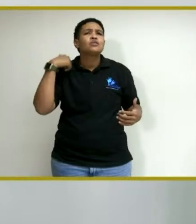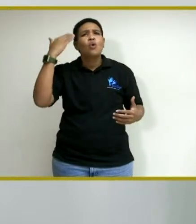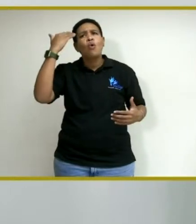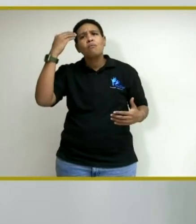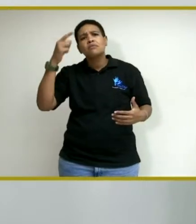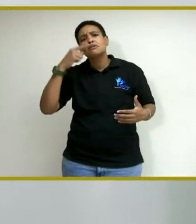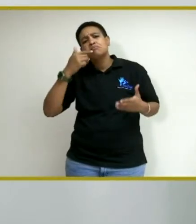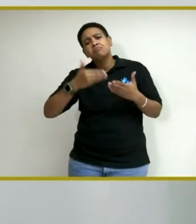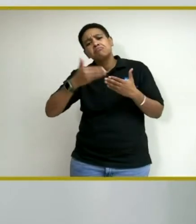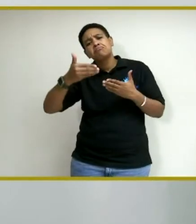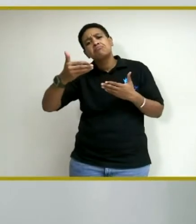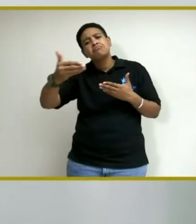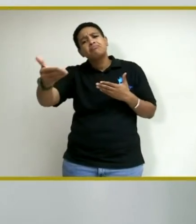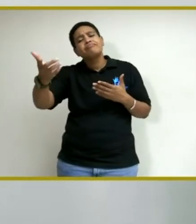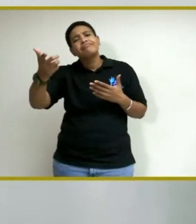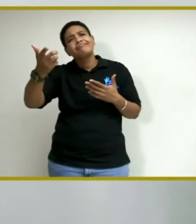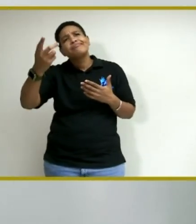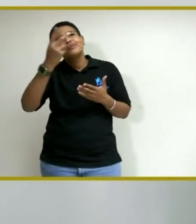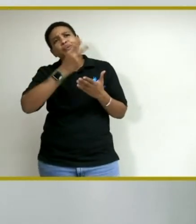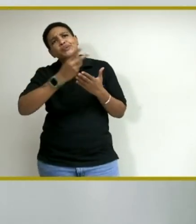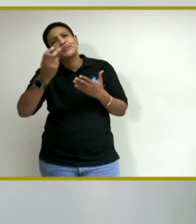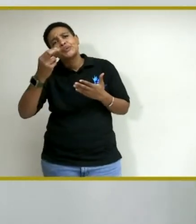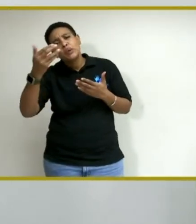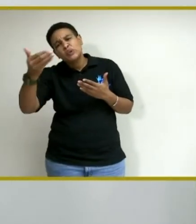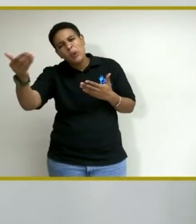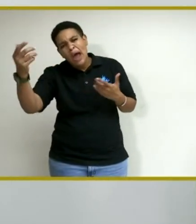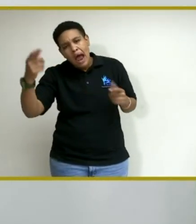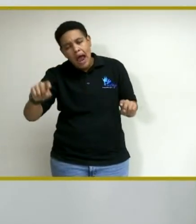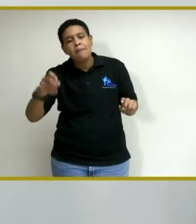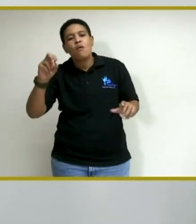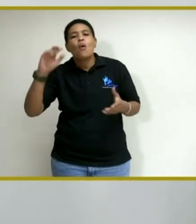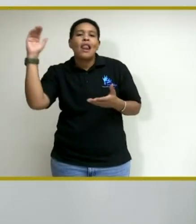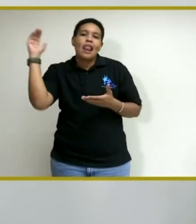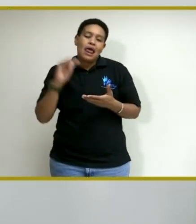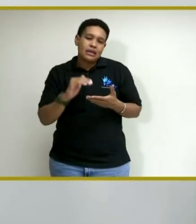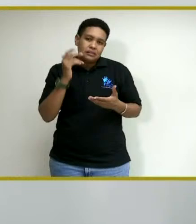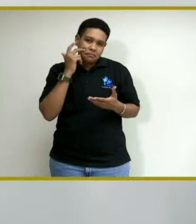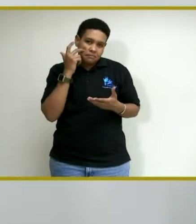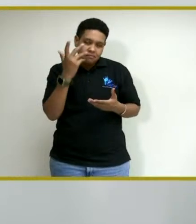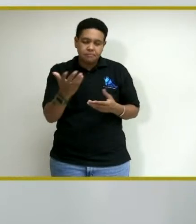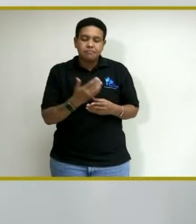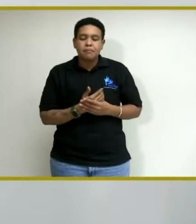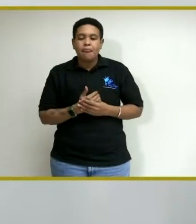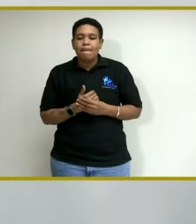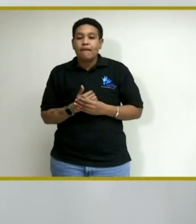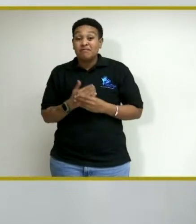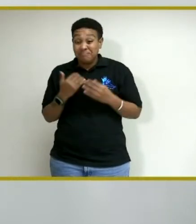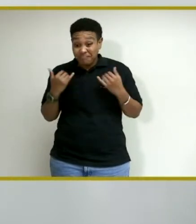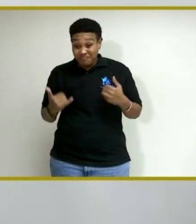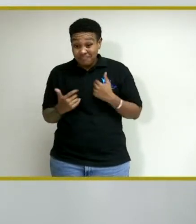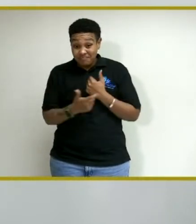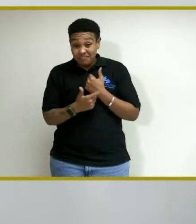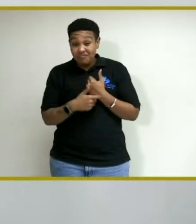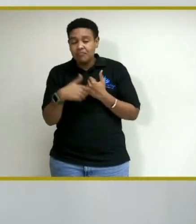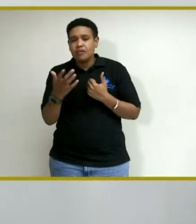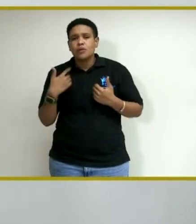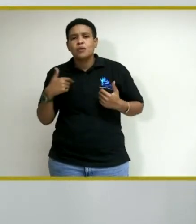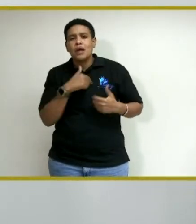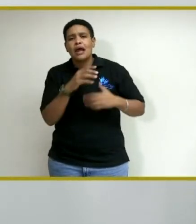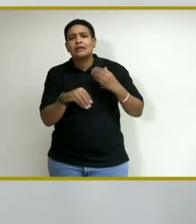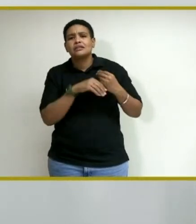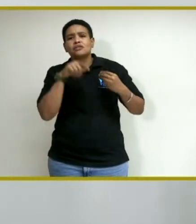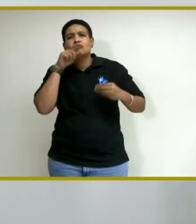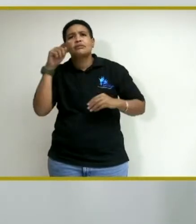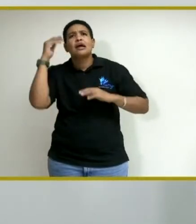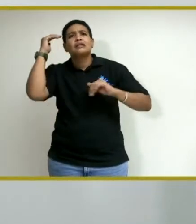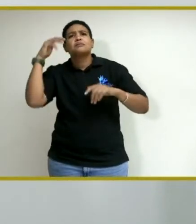next 2 weeks or so, or less. In the meantime, we're also